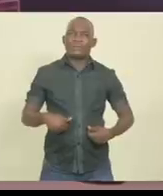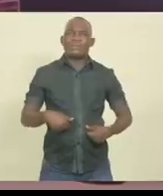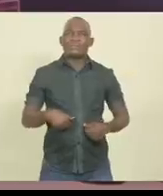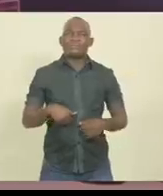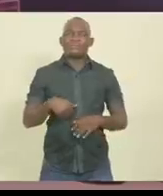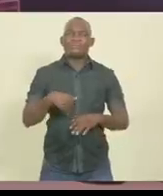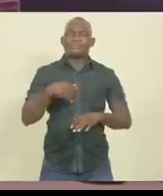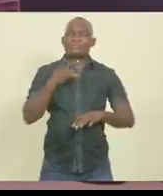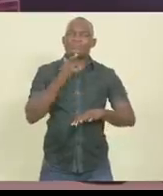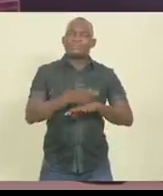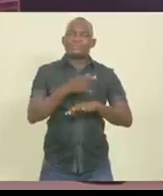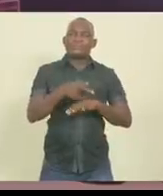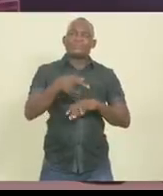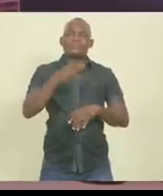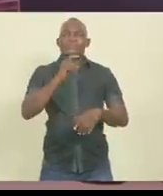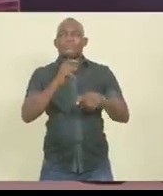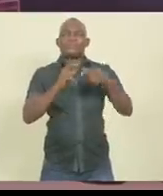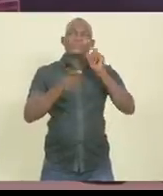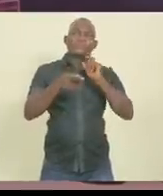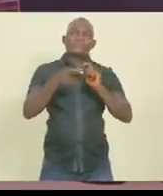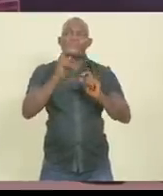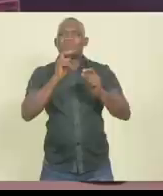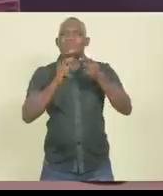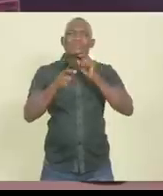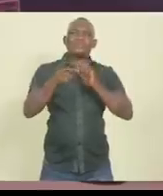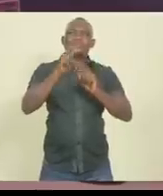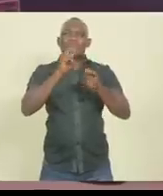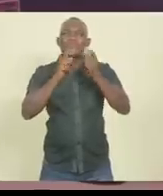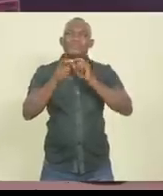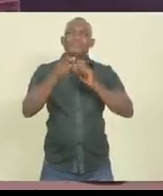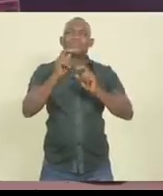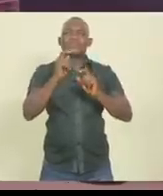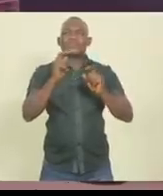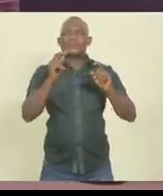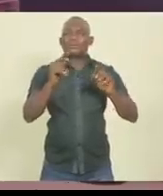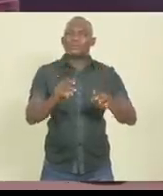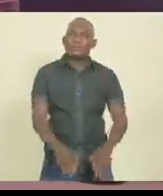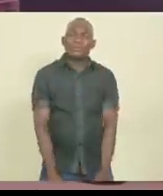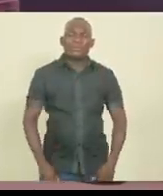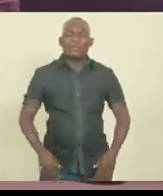Oh.